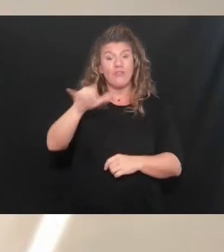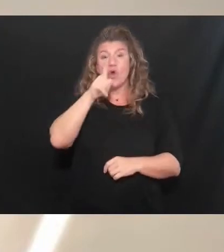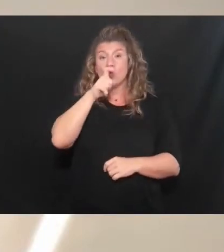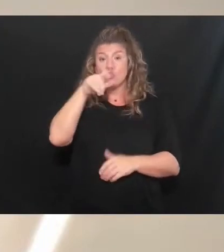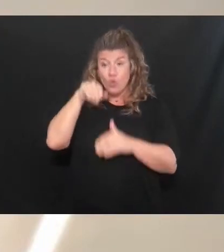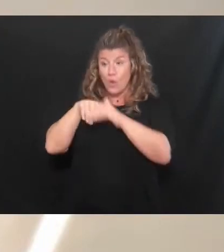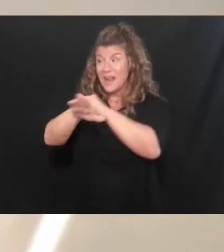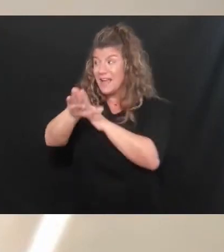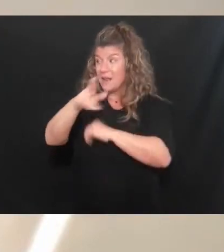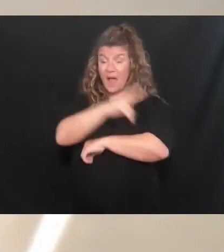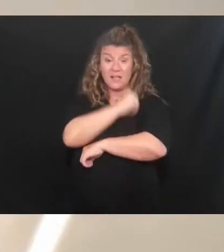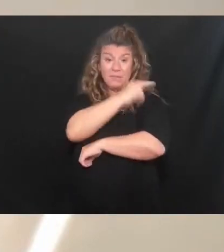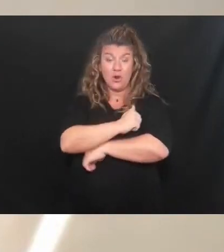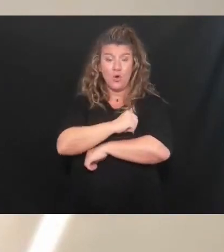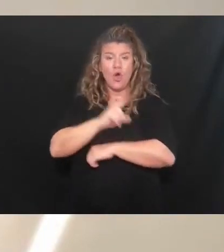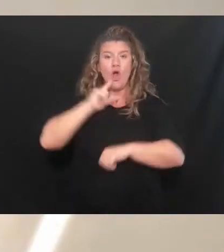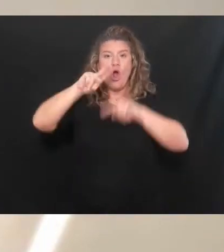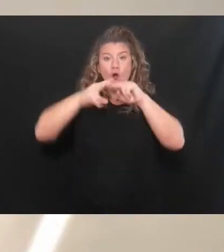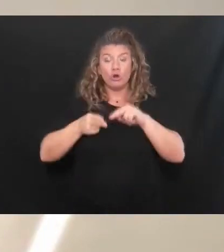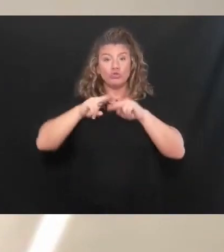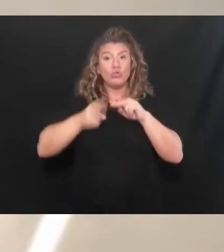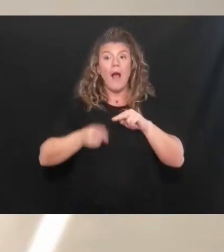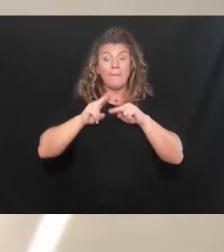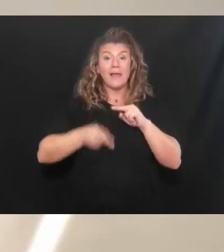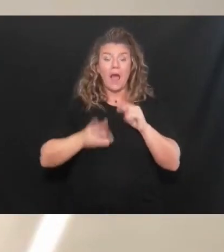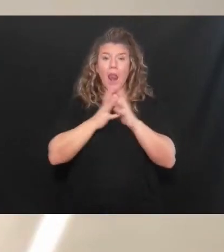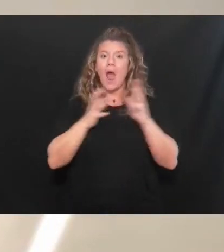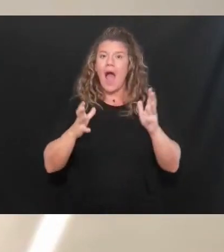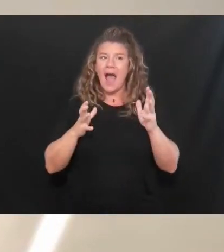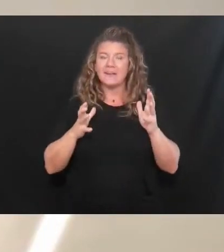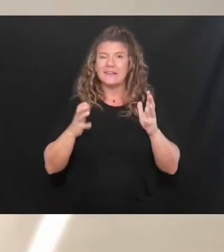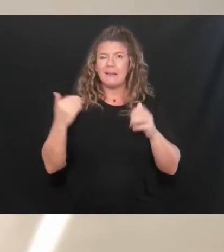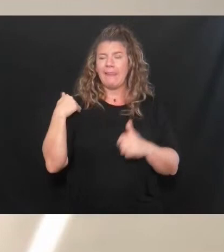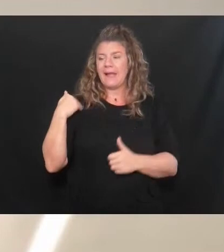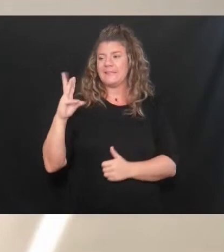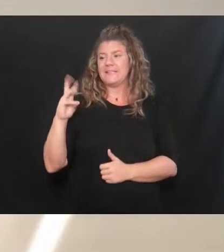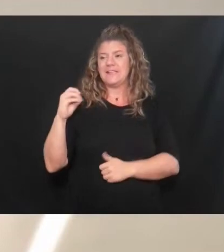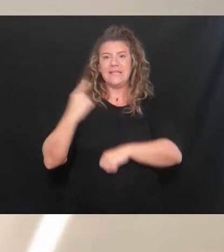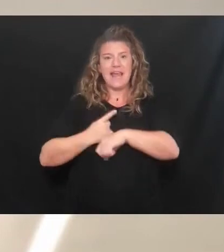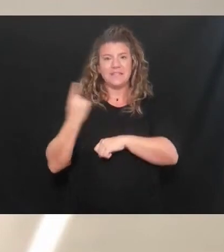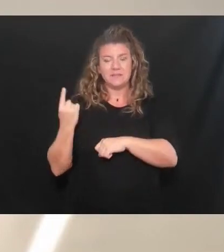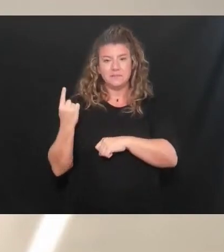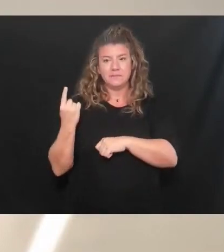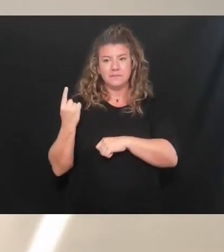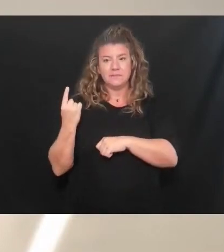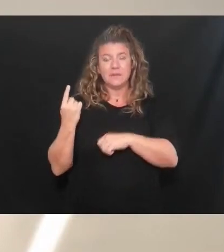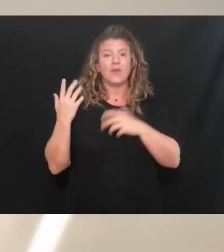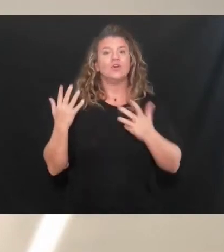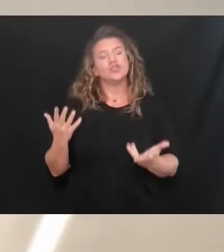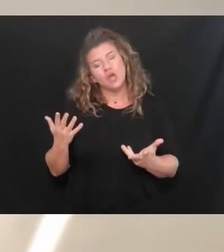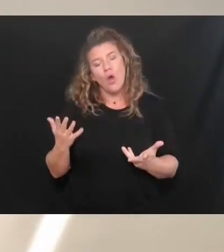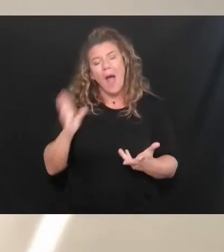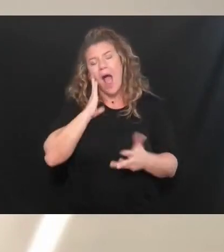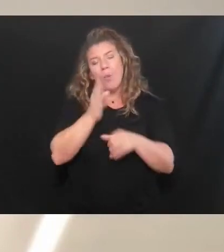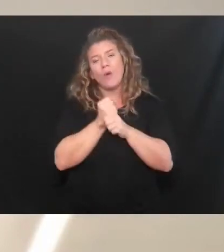the hospital dropping significantly over the last 60 days. So I can get you more specifics on 12